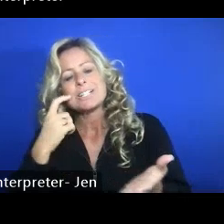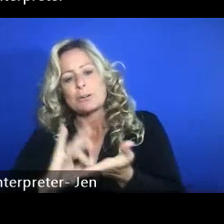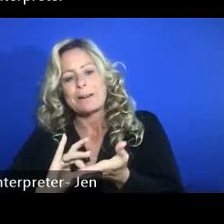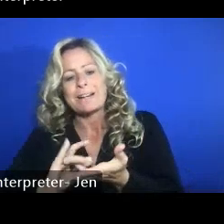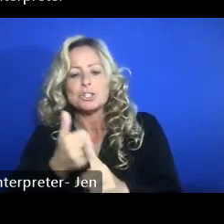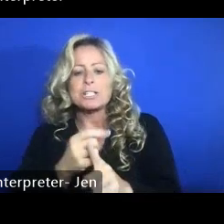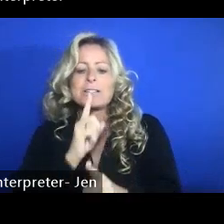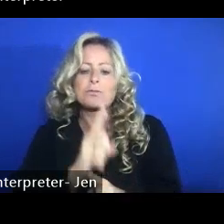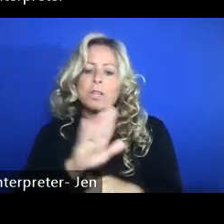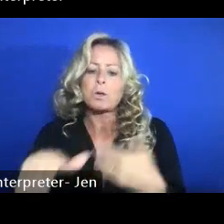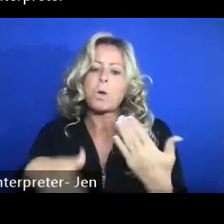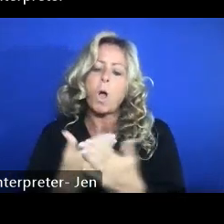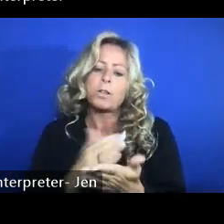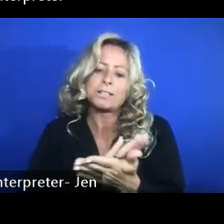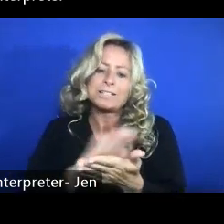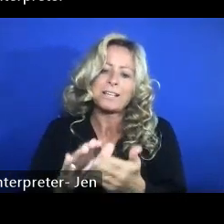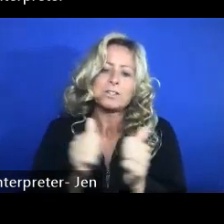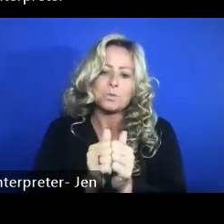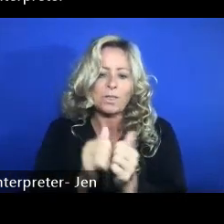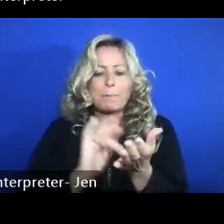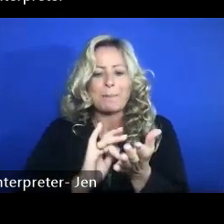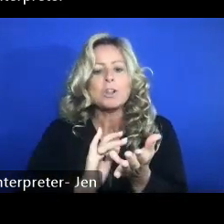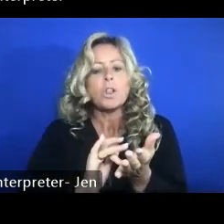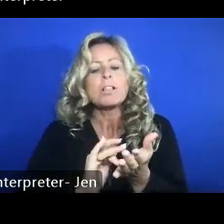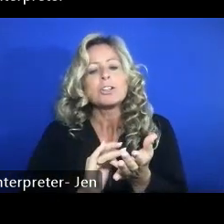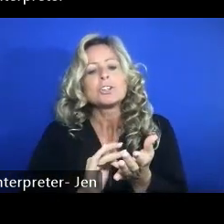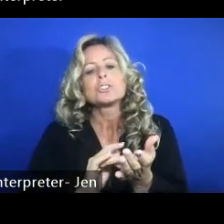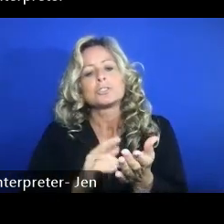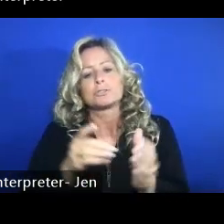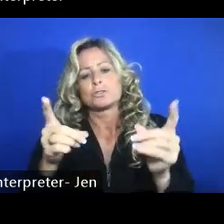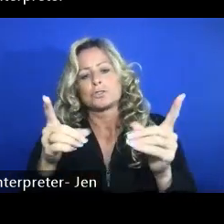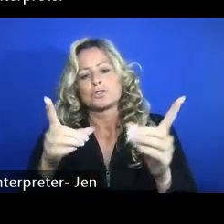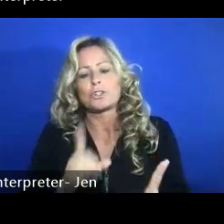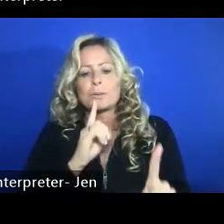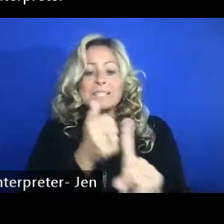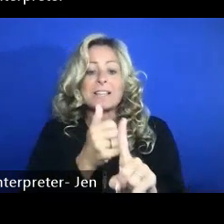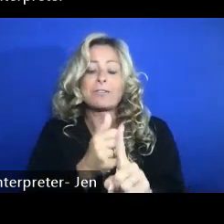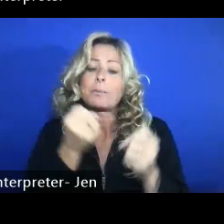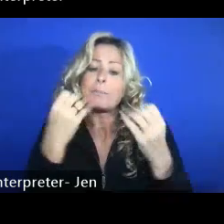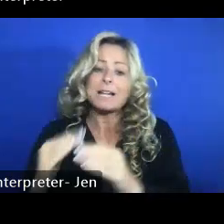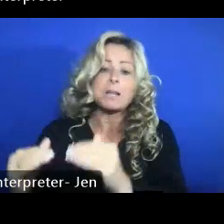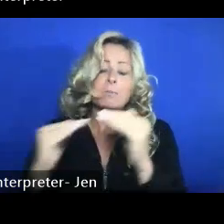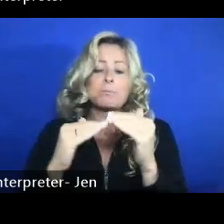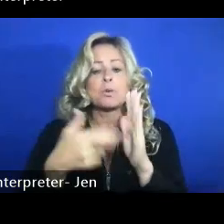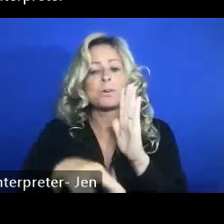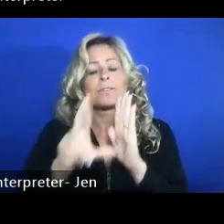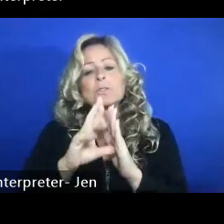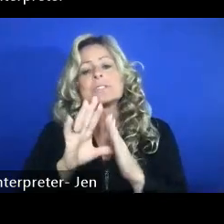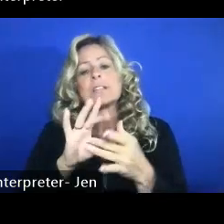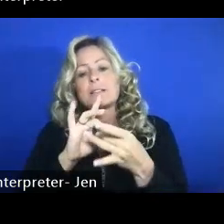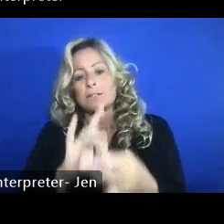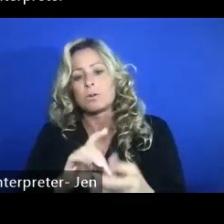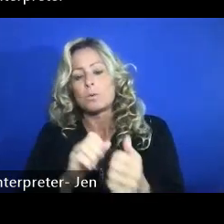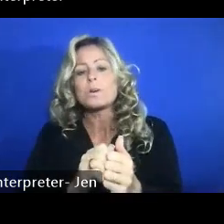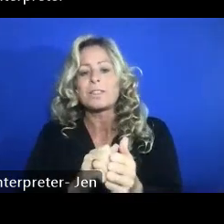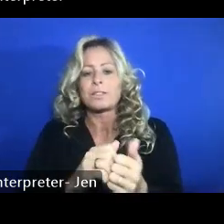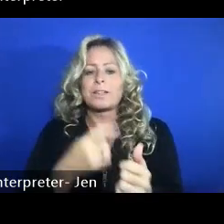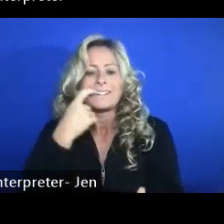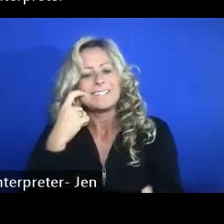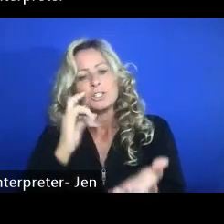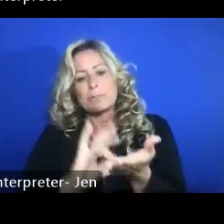currently serves as a medical director. Dr. Adams has authored multiple peer-reviewed publications on addiction medicine.